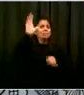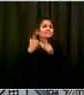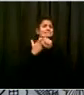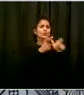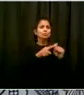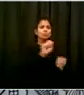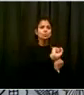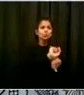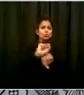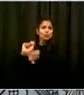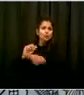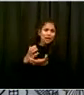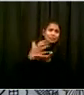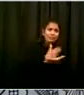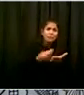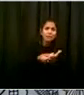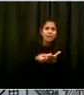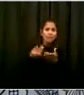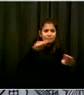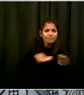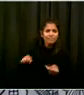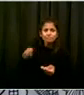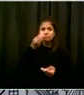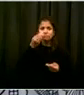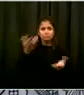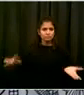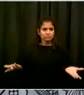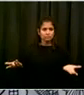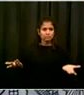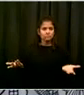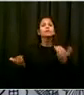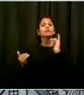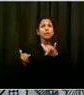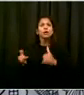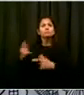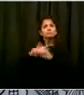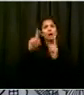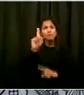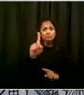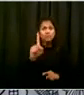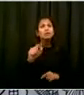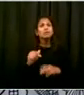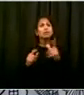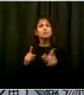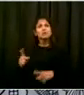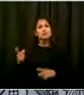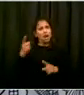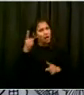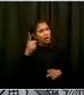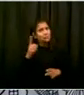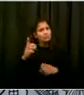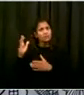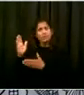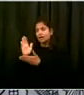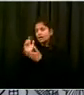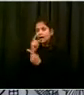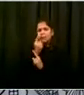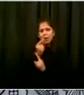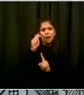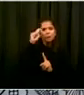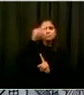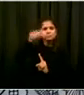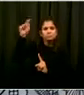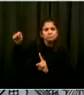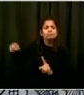And what are we being governed by? The facts, the science, the data tell us what's happening and we act on it.